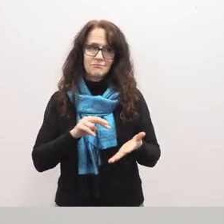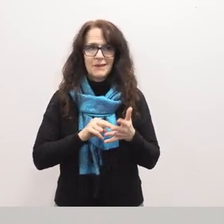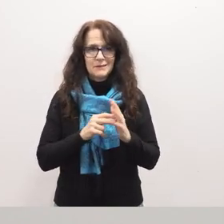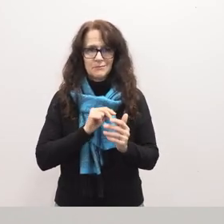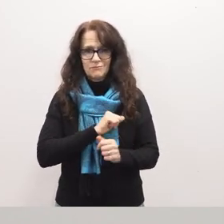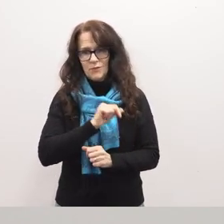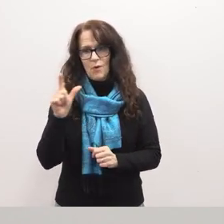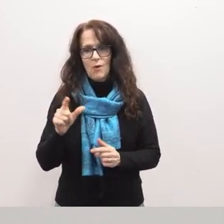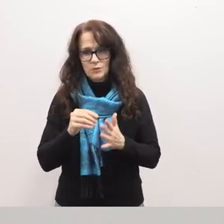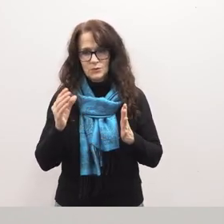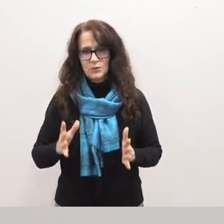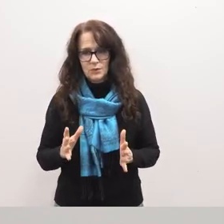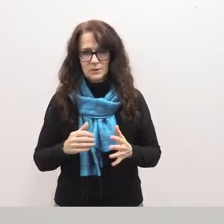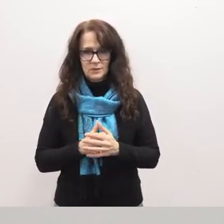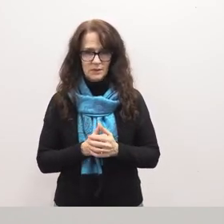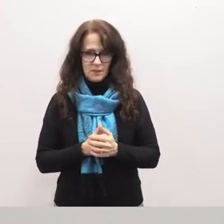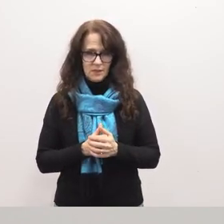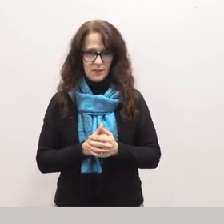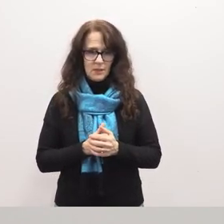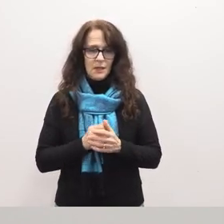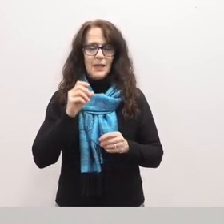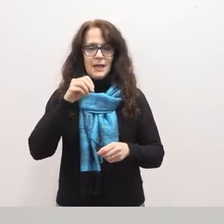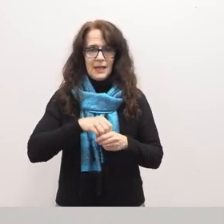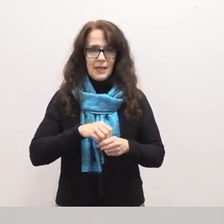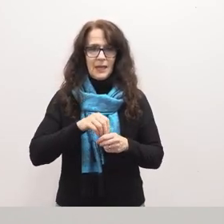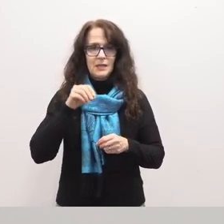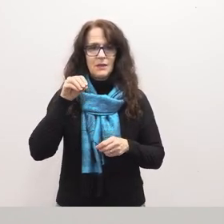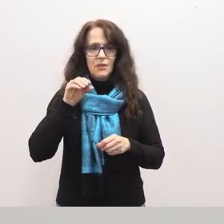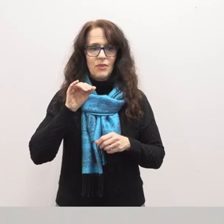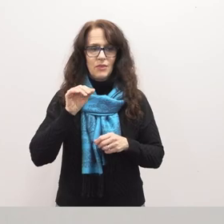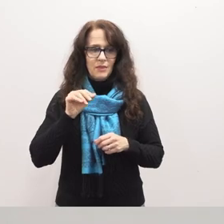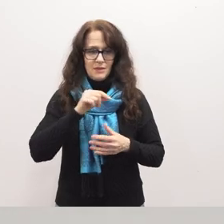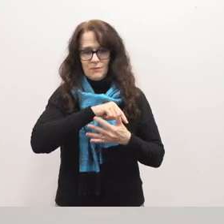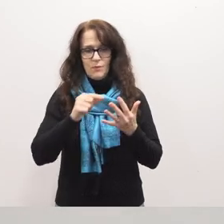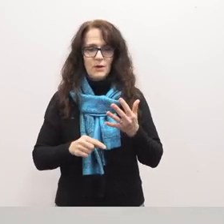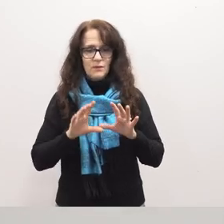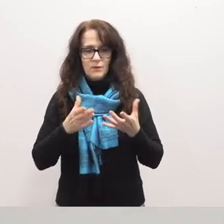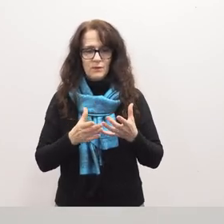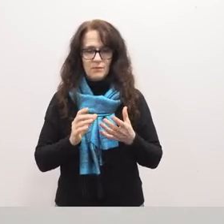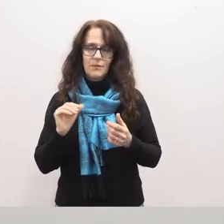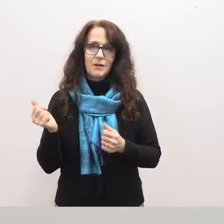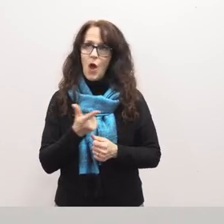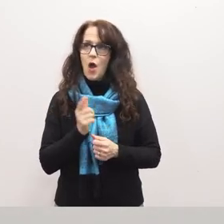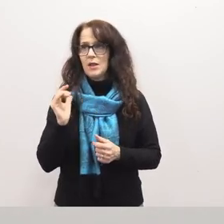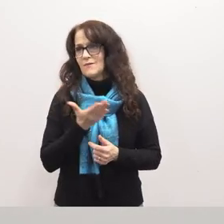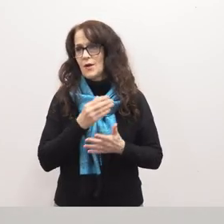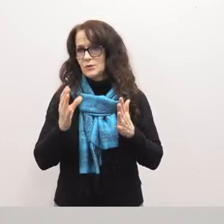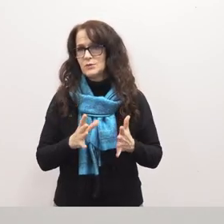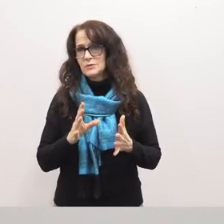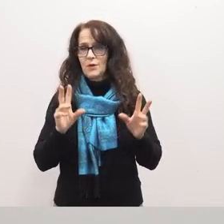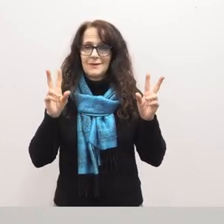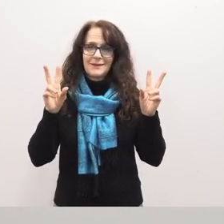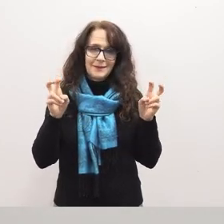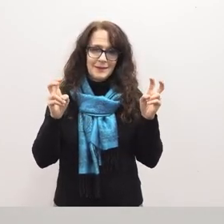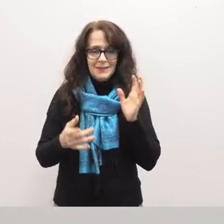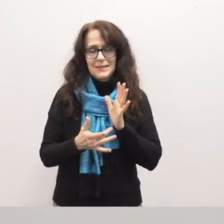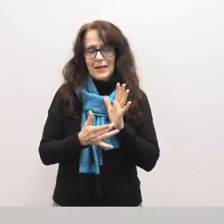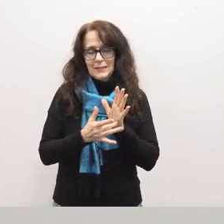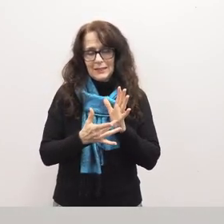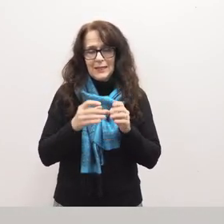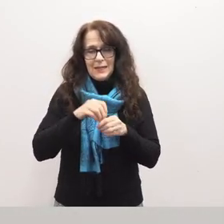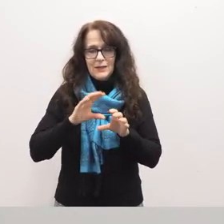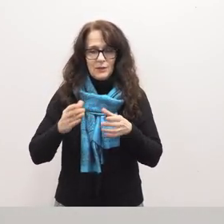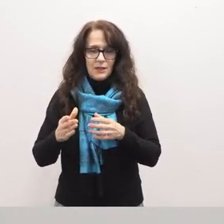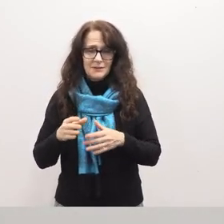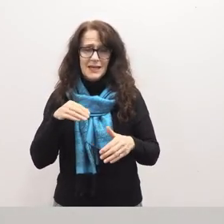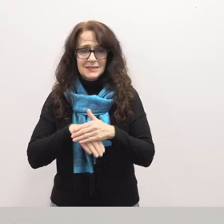students. So you have to be enrolled in one of those courses, but all of our students are technically enrolled in one of those math courses. So it really is